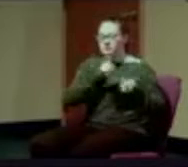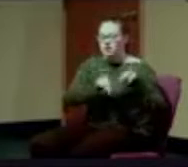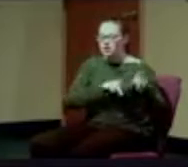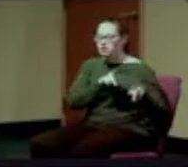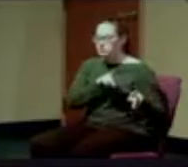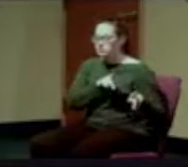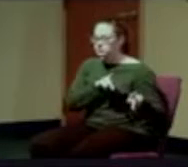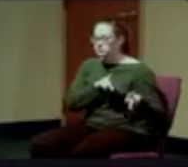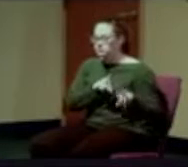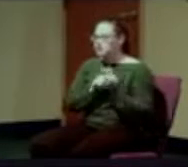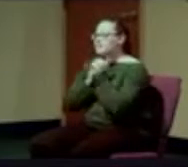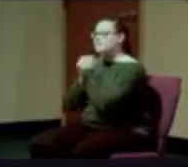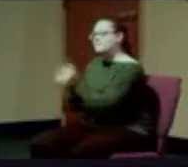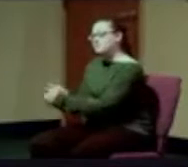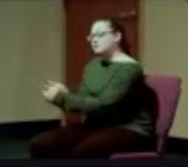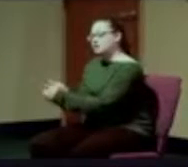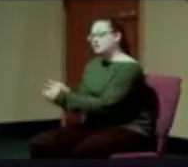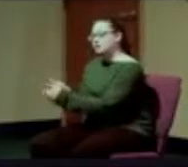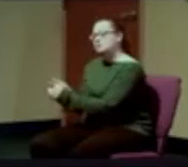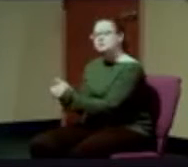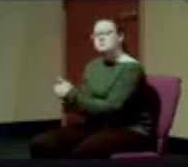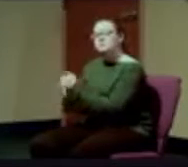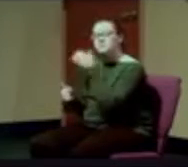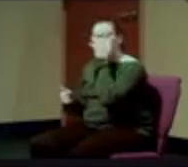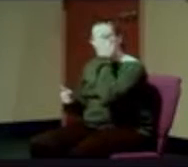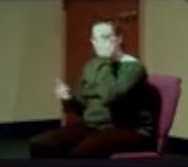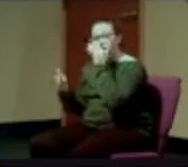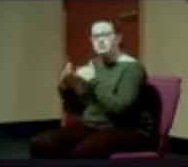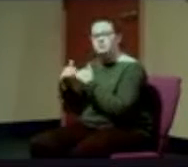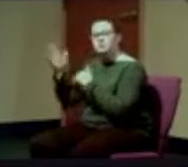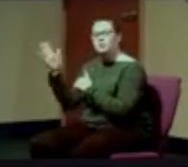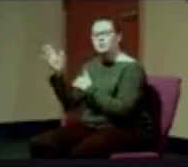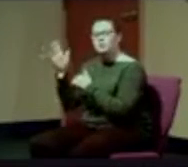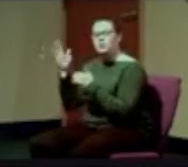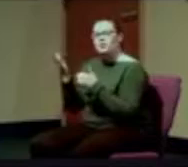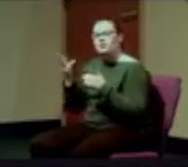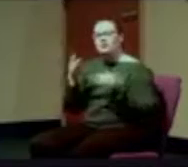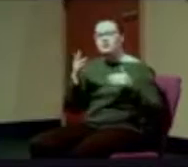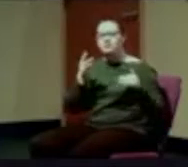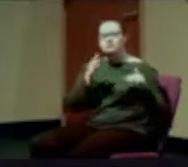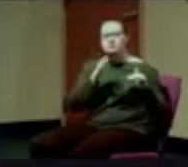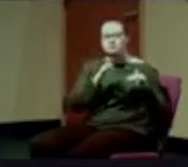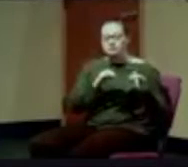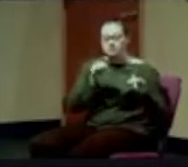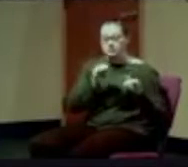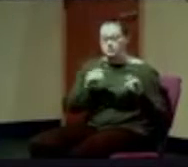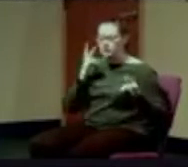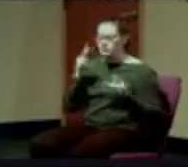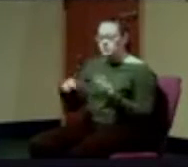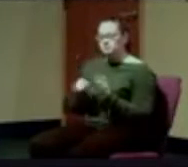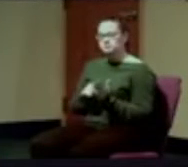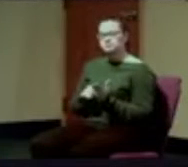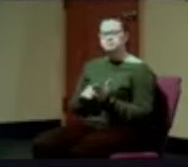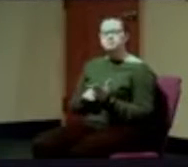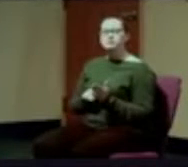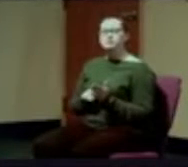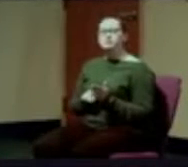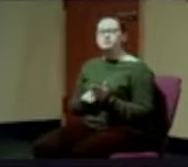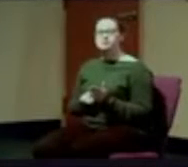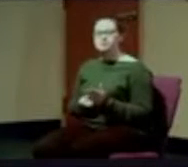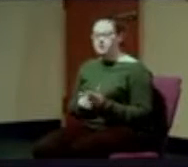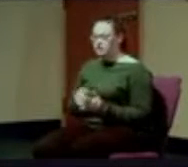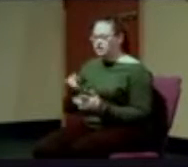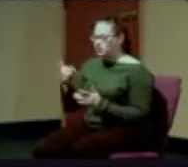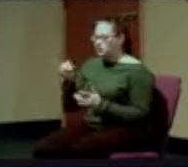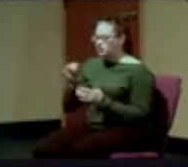than inspection. Let me try to explain that statement. Luke 19, it'll be on the screen. As he approached Jerusalem and saw